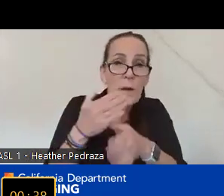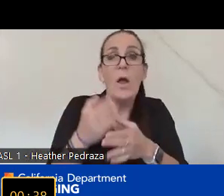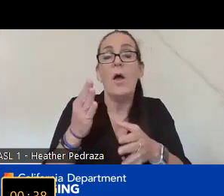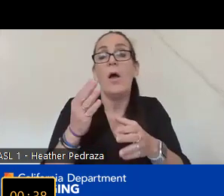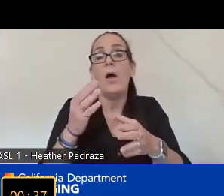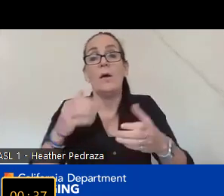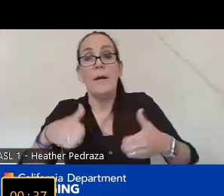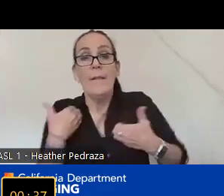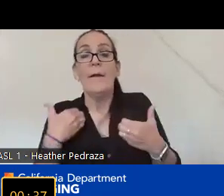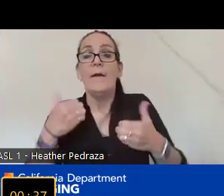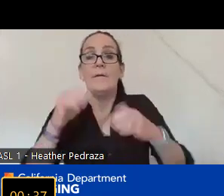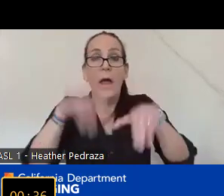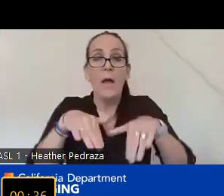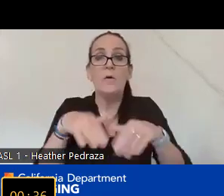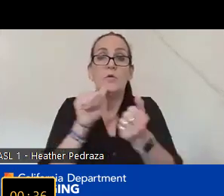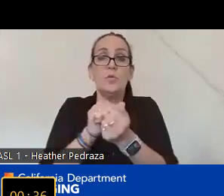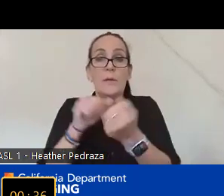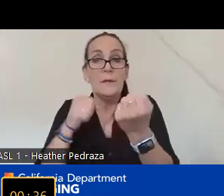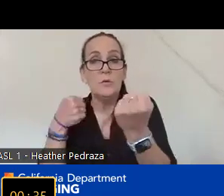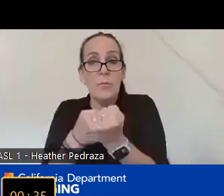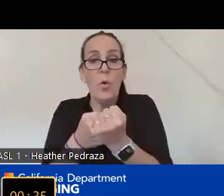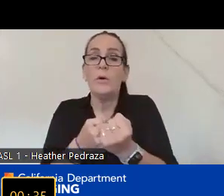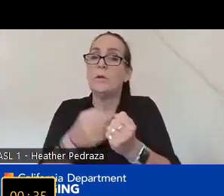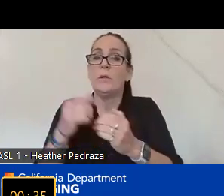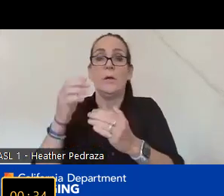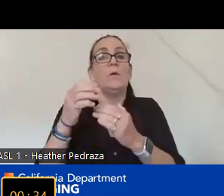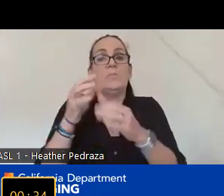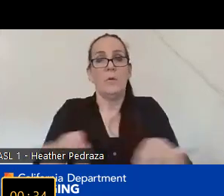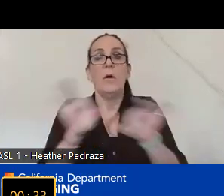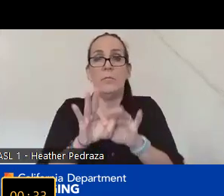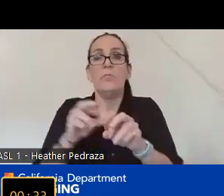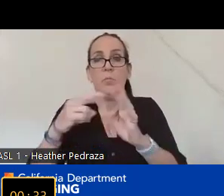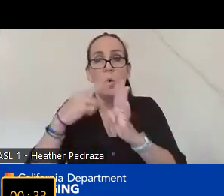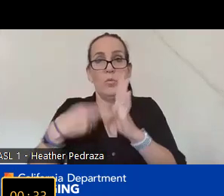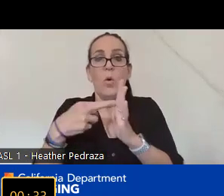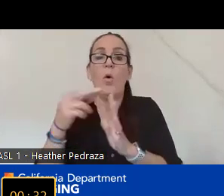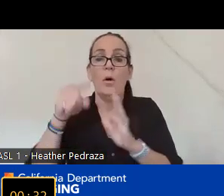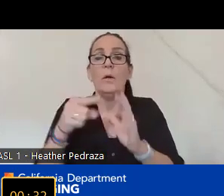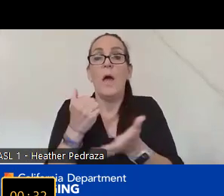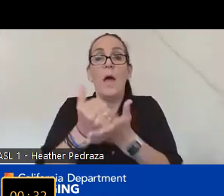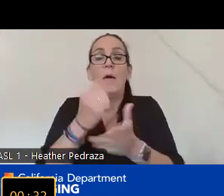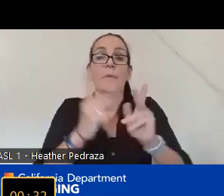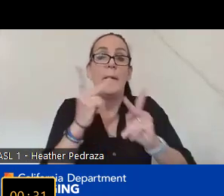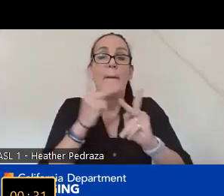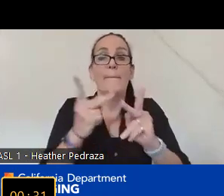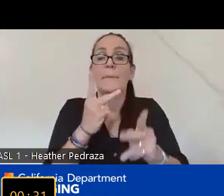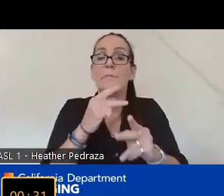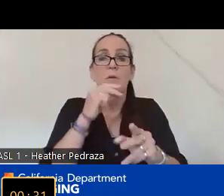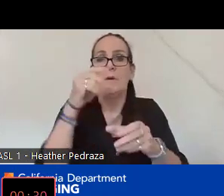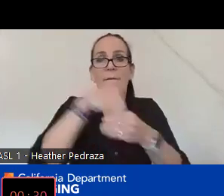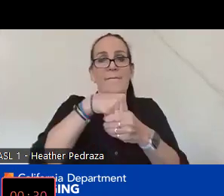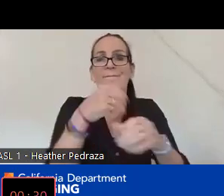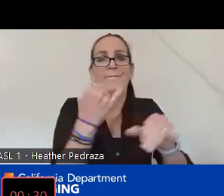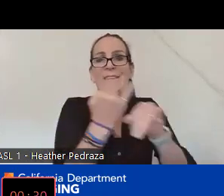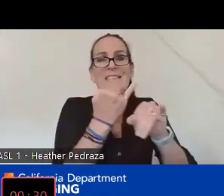with supports, and that is a key important role in keeping people in the home and out of institutions. In order to do that, you